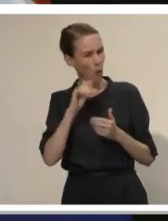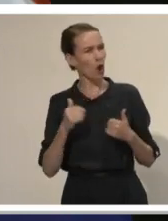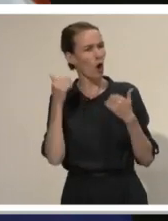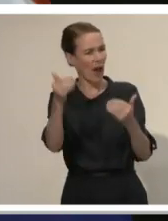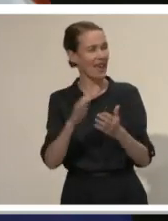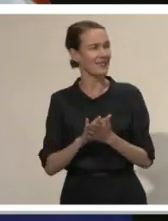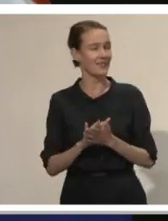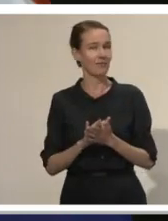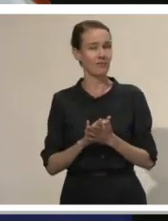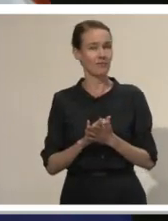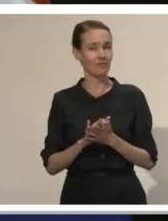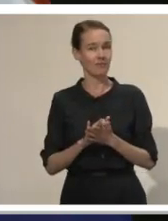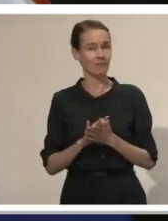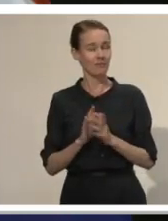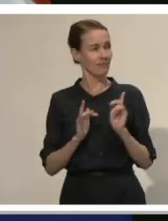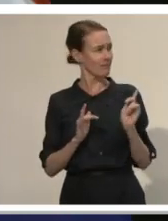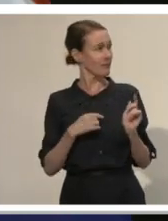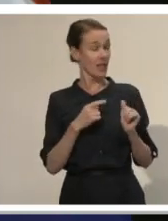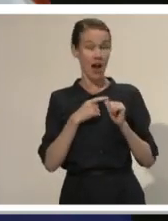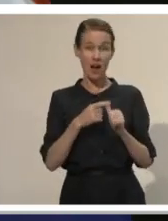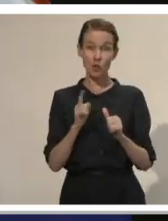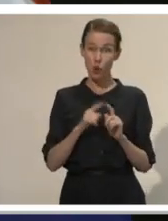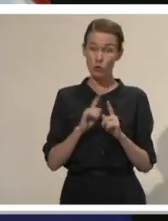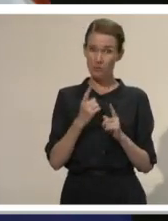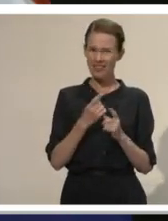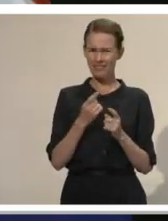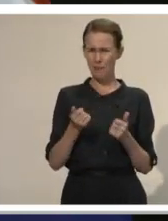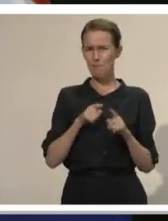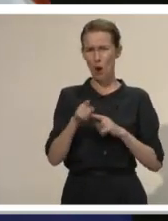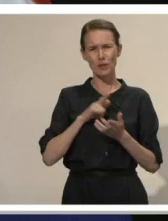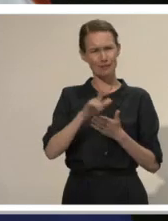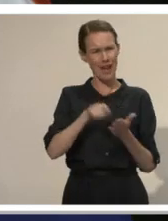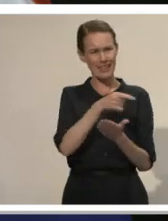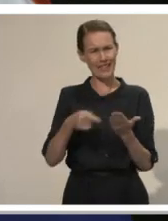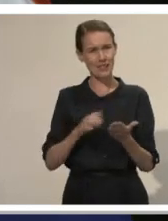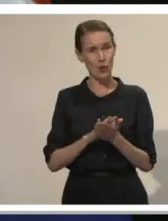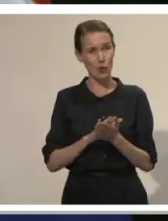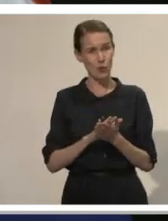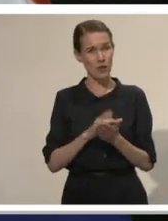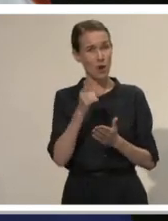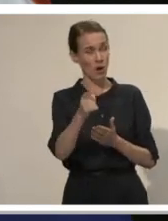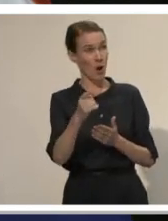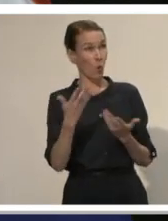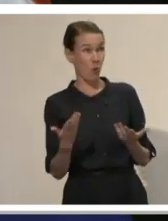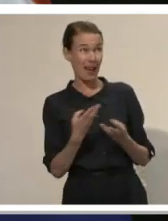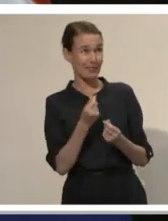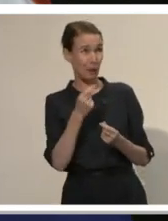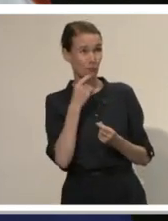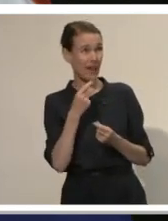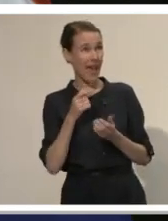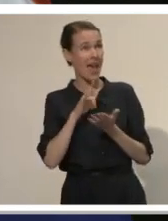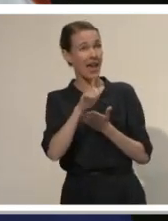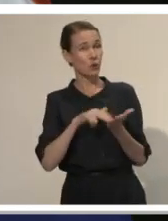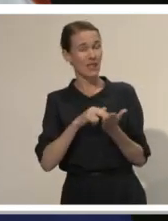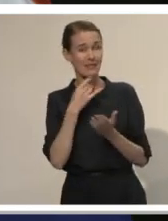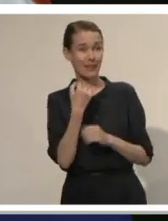still departing. But if they are still departing, Air New Zealand has in some cases said no refund, no credit, because they're still going. Again, I would want to just go and look at